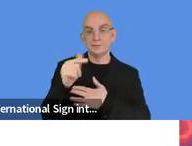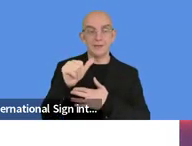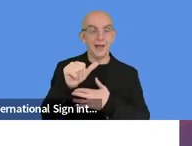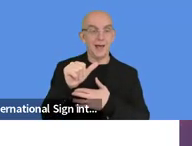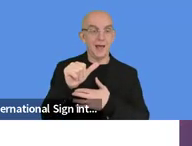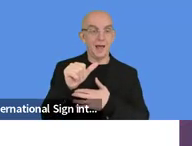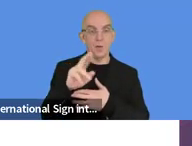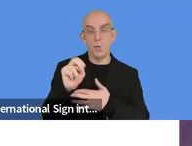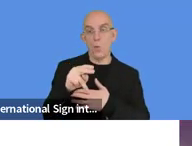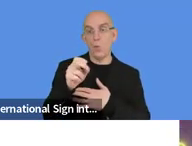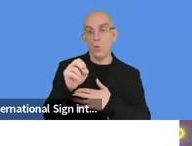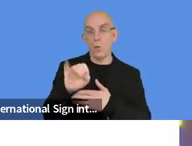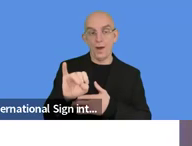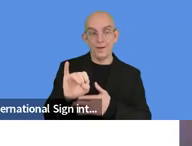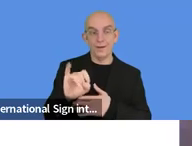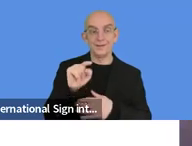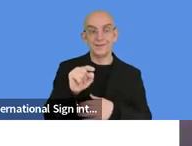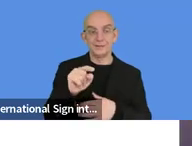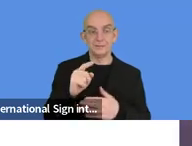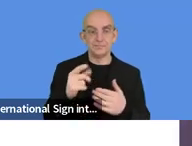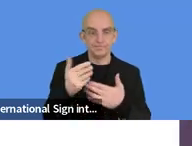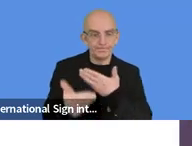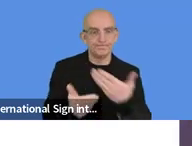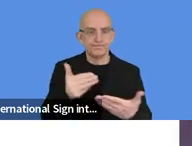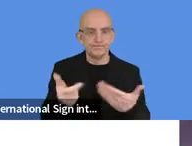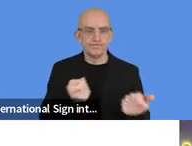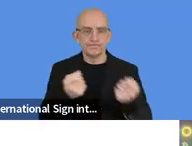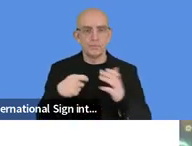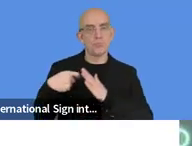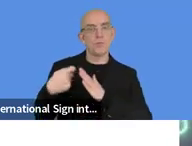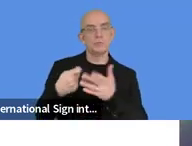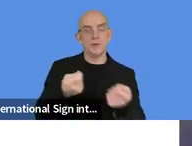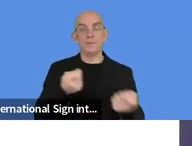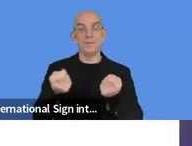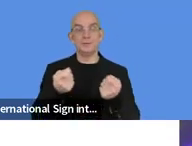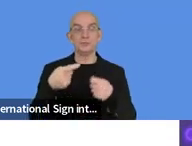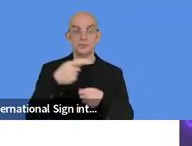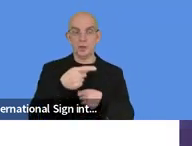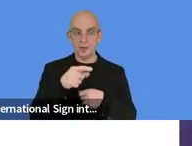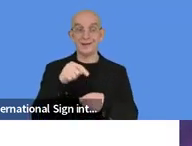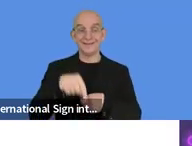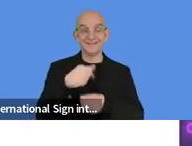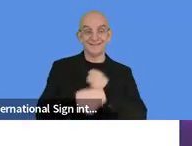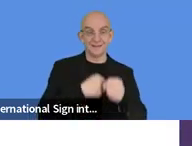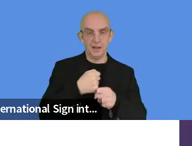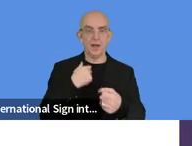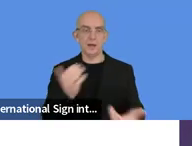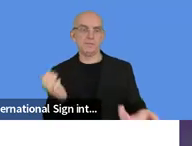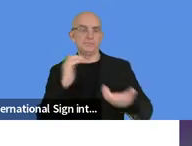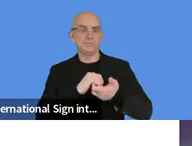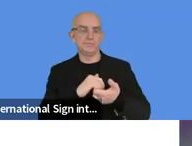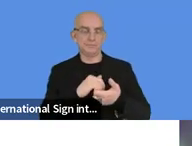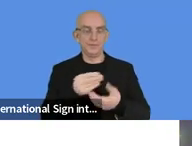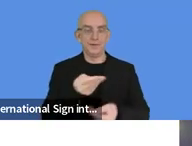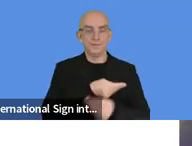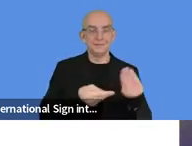wonderful. And Anne Eagle-Turn, who's the co-founder of Inclusive Creation and also my business partner. She is